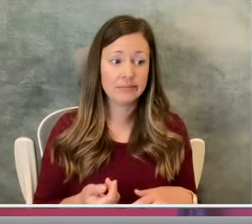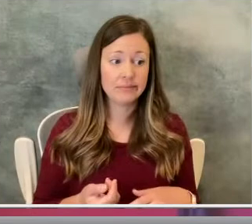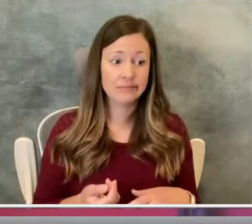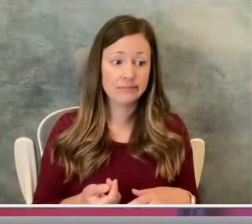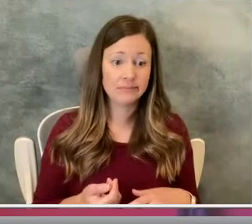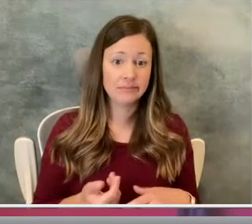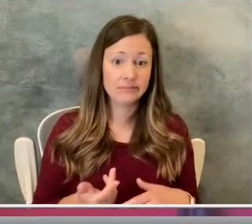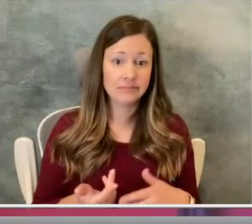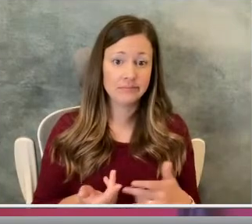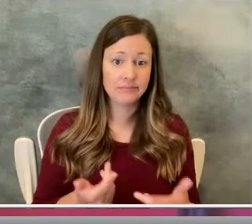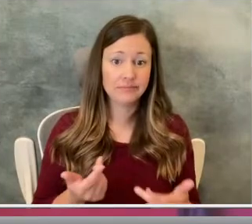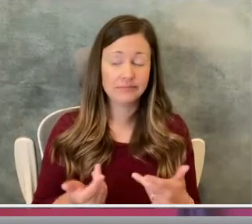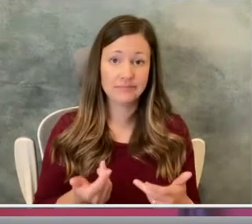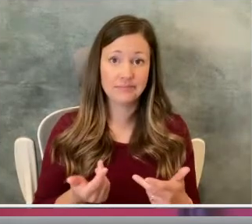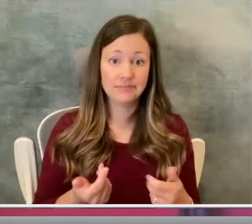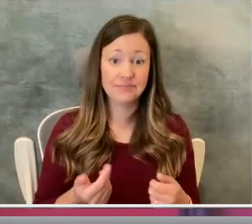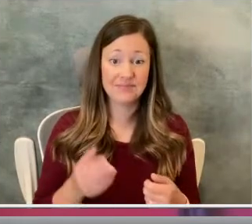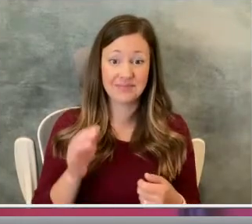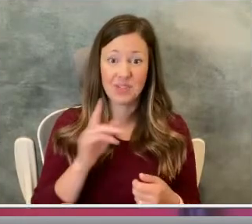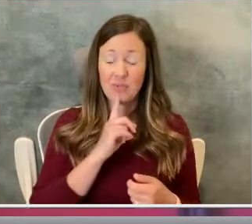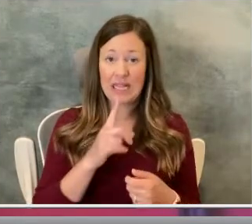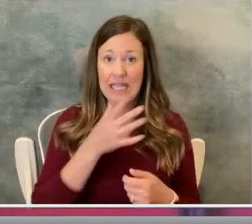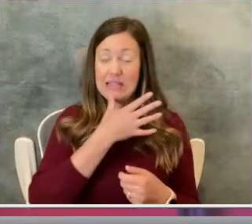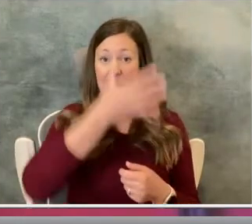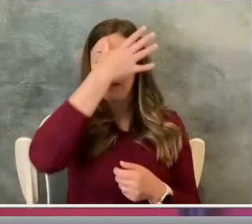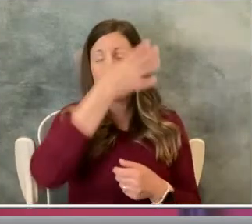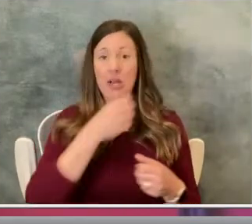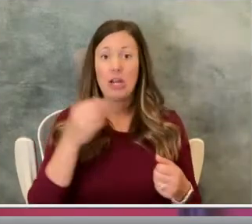keeps parents up at night.